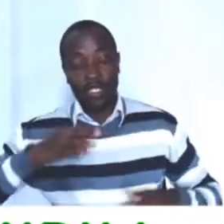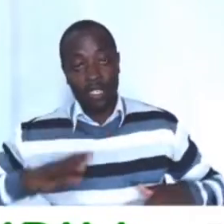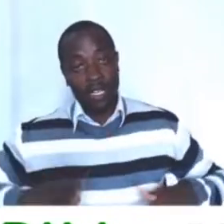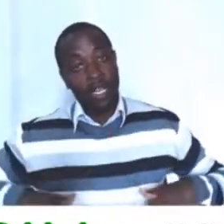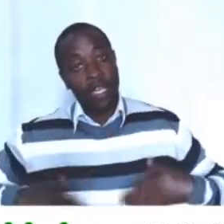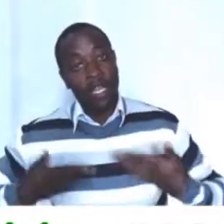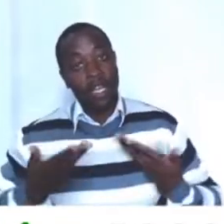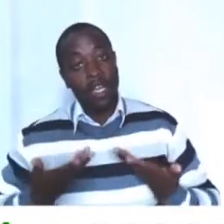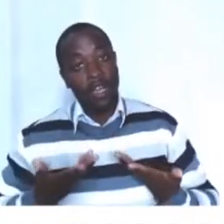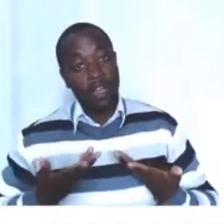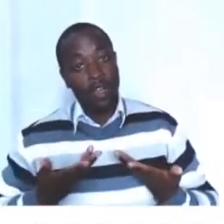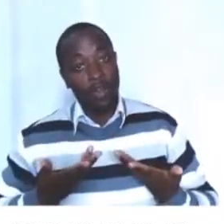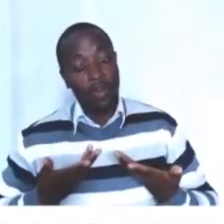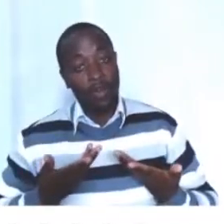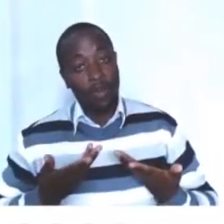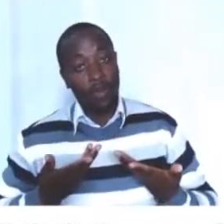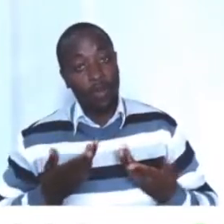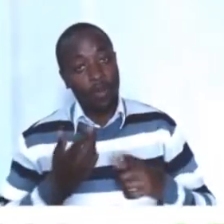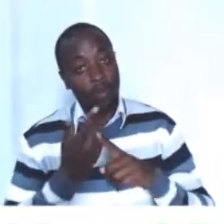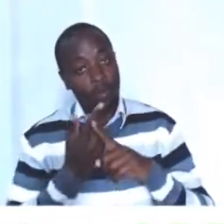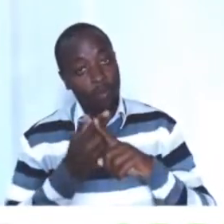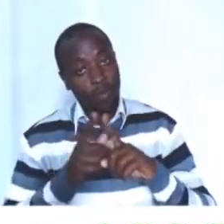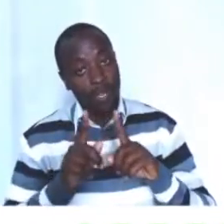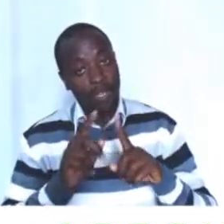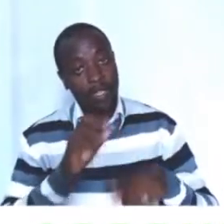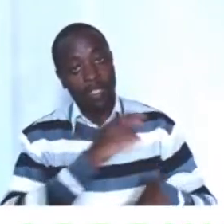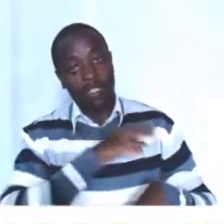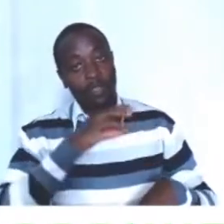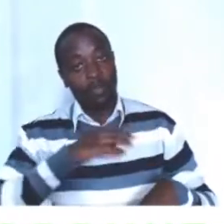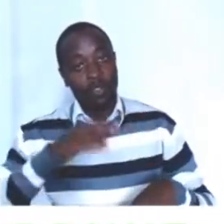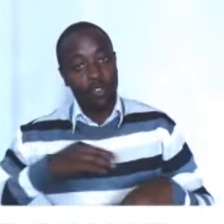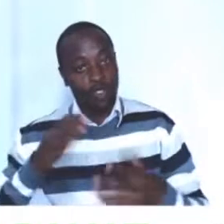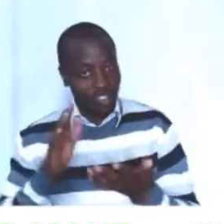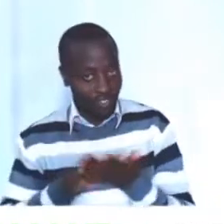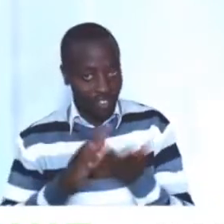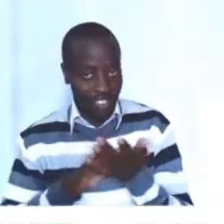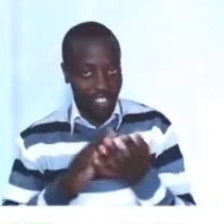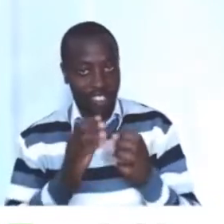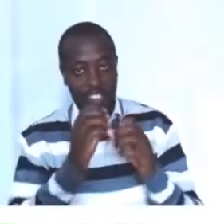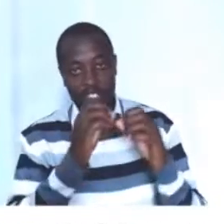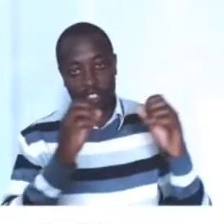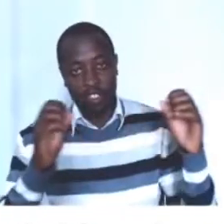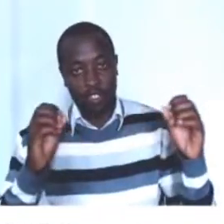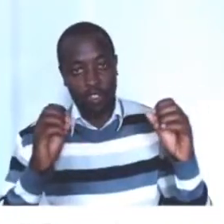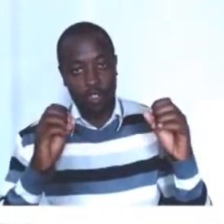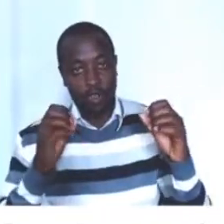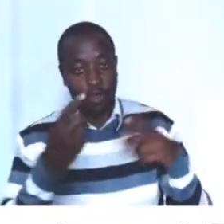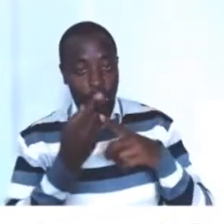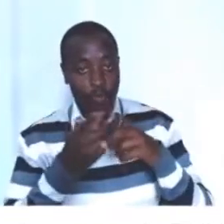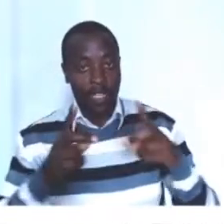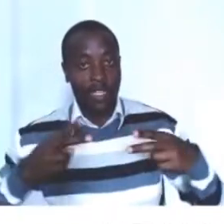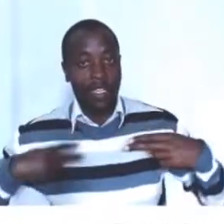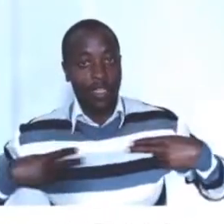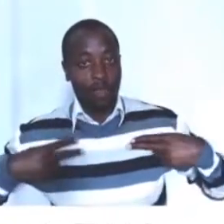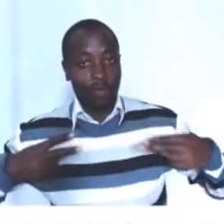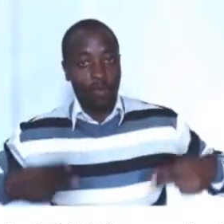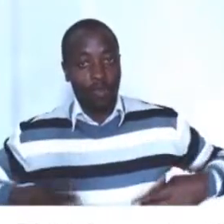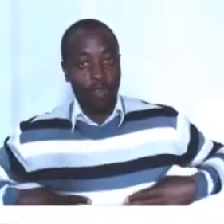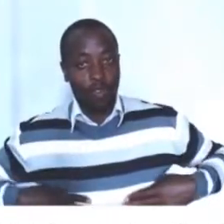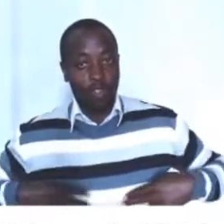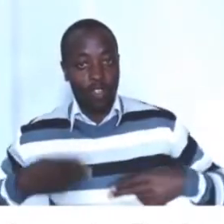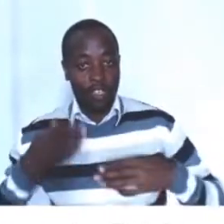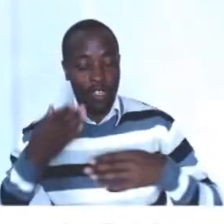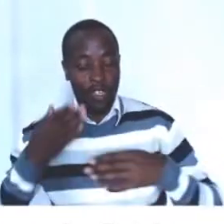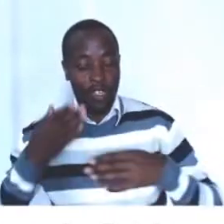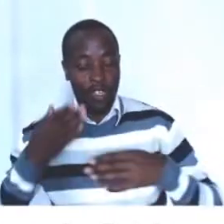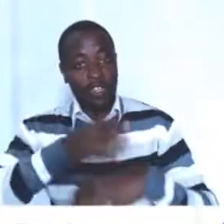However, the spiritual is not first, but the natural, and afterwards the